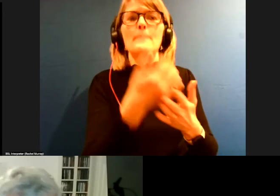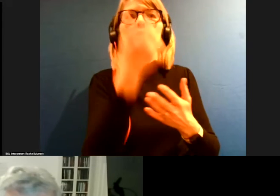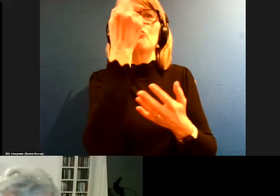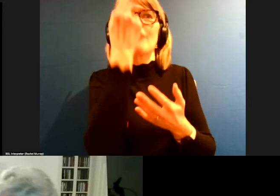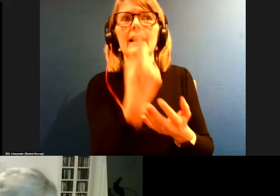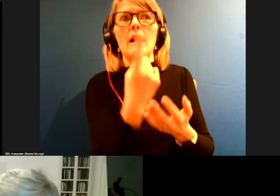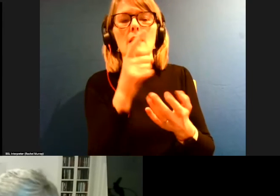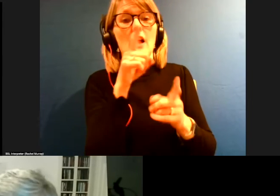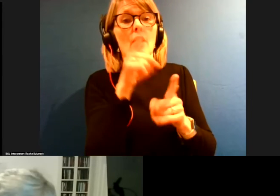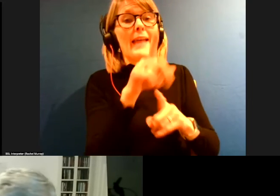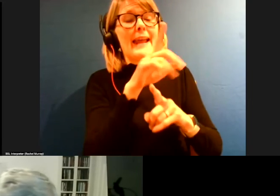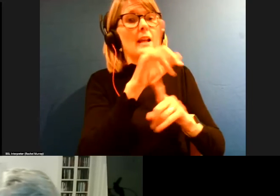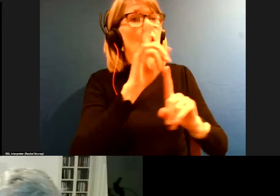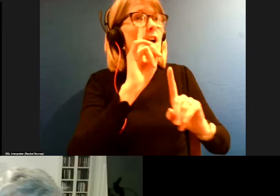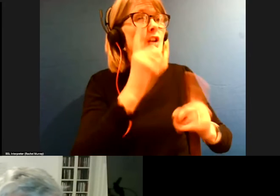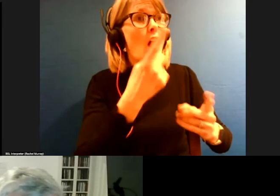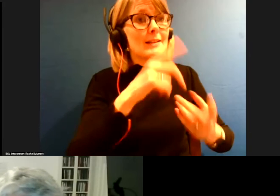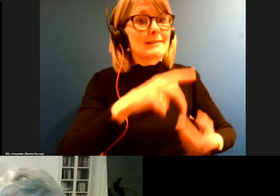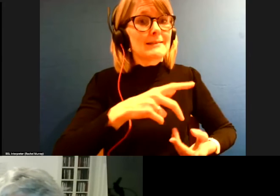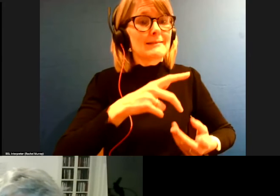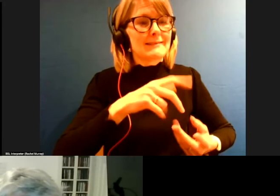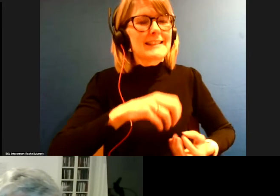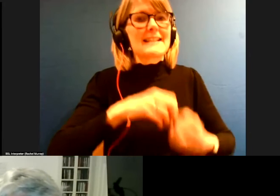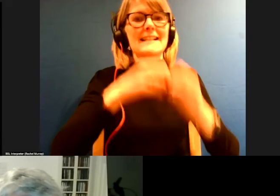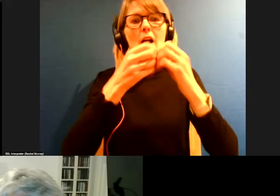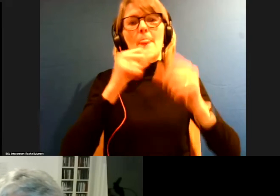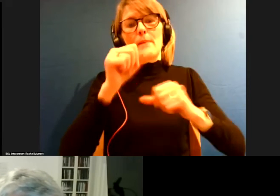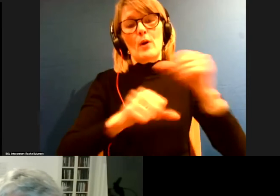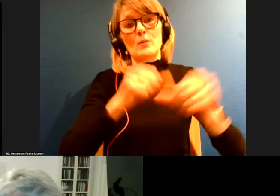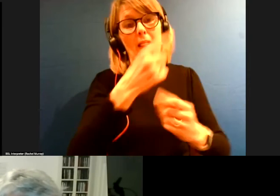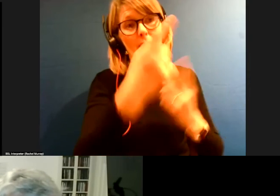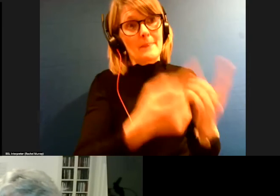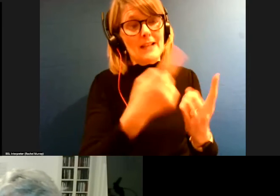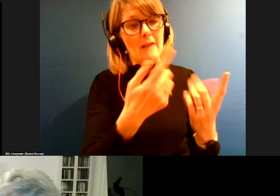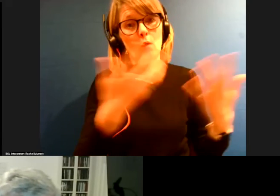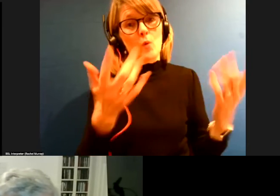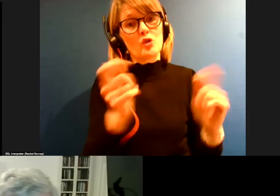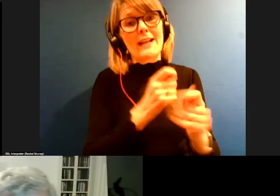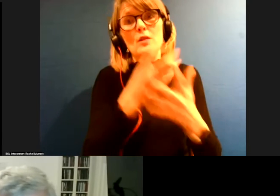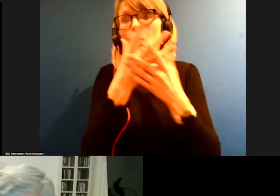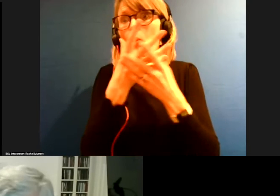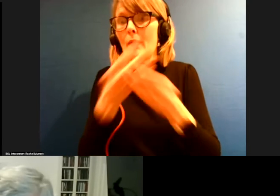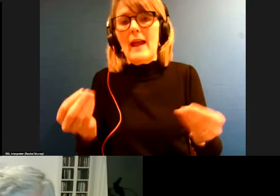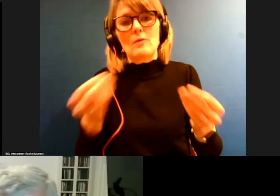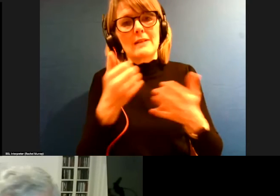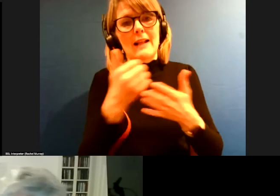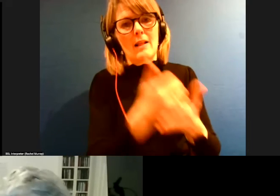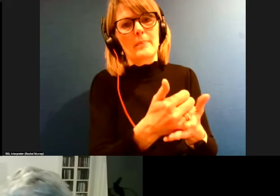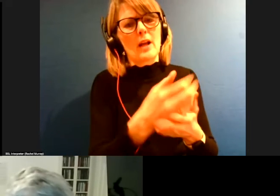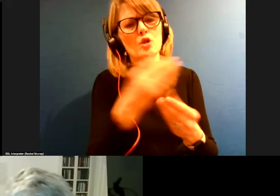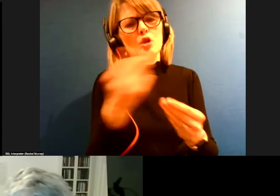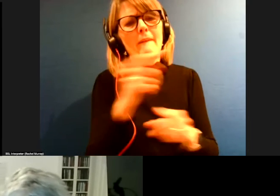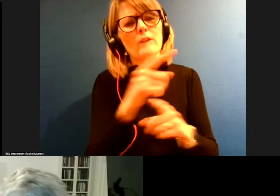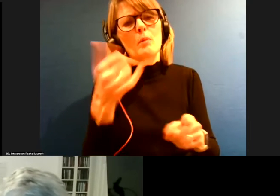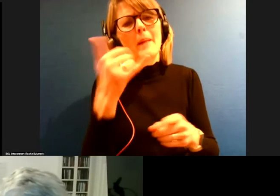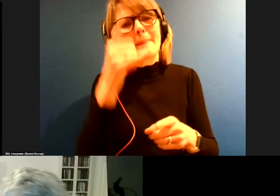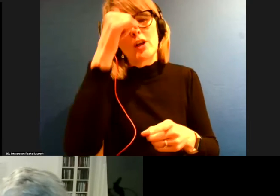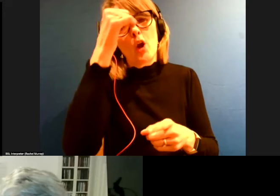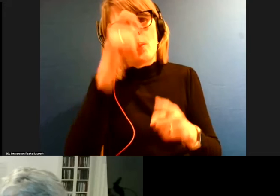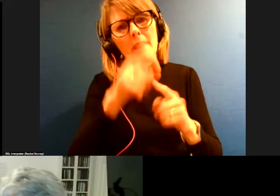design that process or change without that help. Some of you may know of the Pilling Group that worked